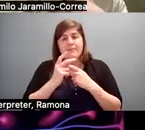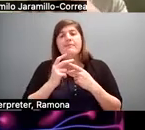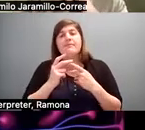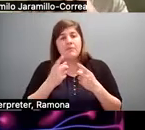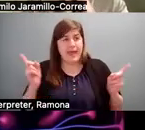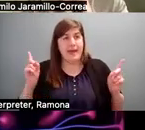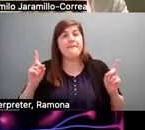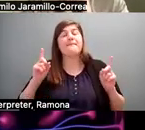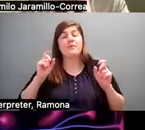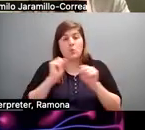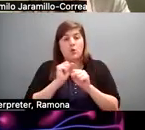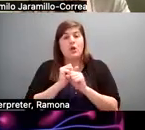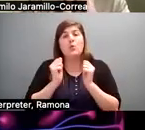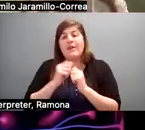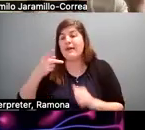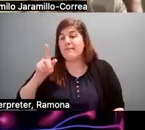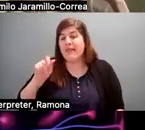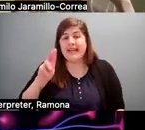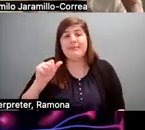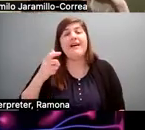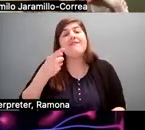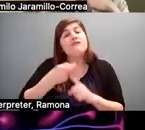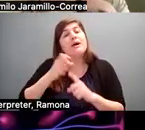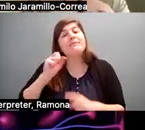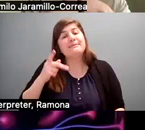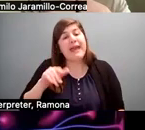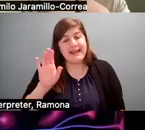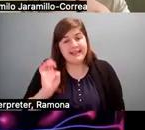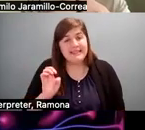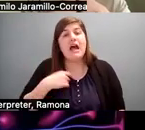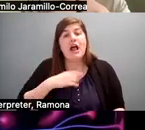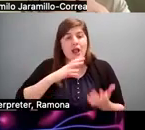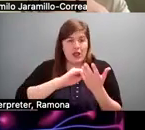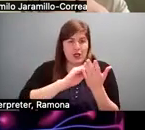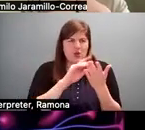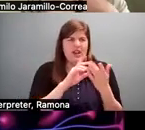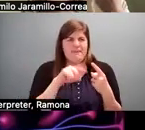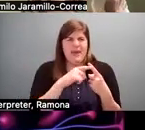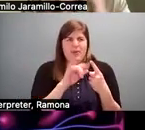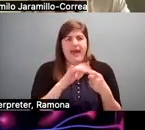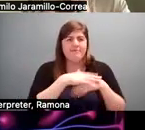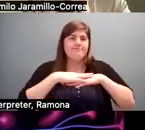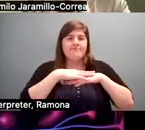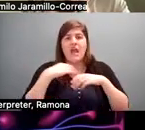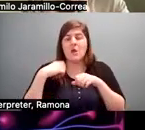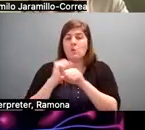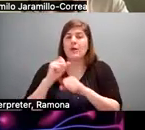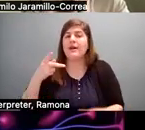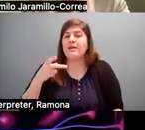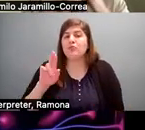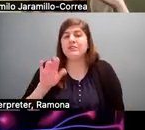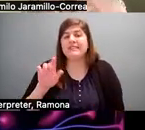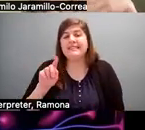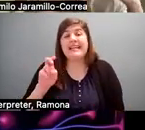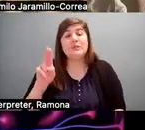with plasmas from space. So I've learned a little bit of this and that while doing my job. I currently work at Princeton University, and